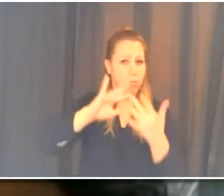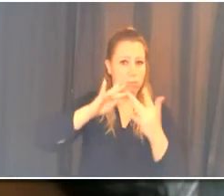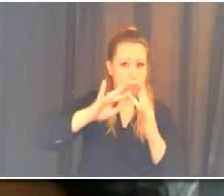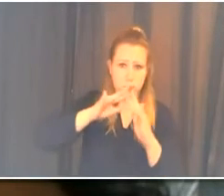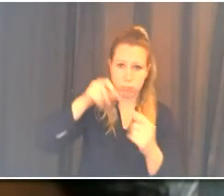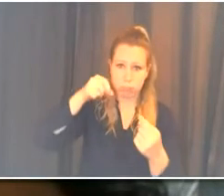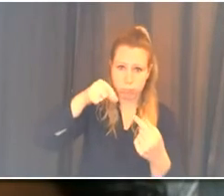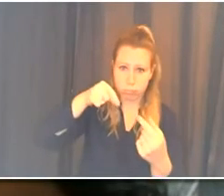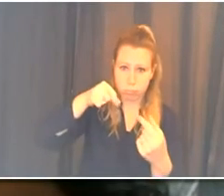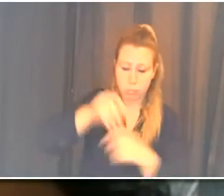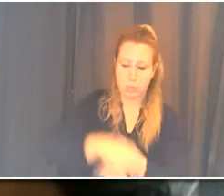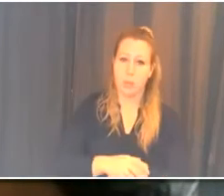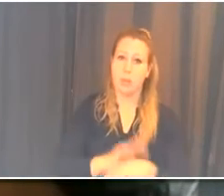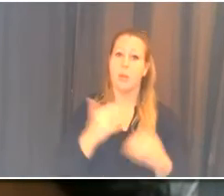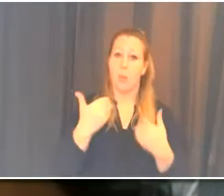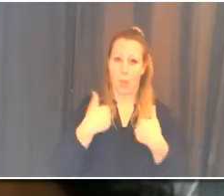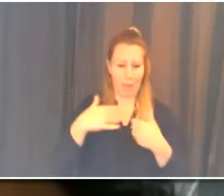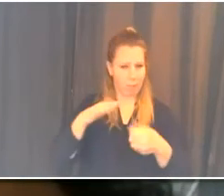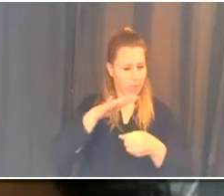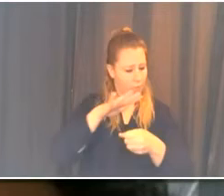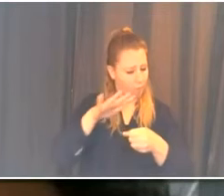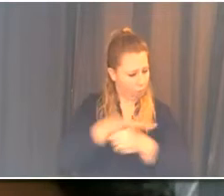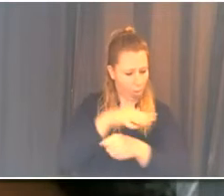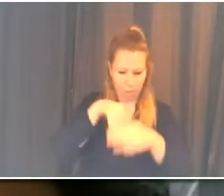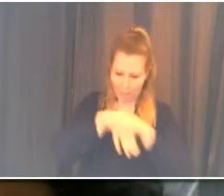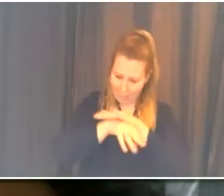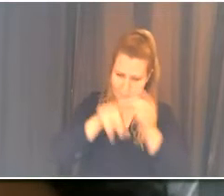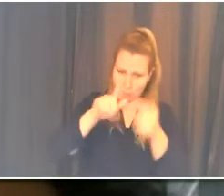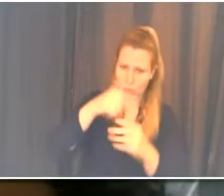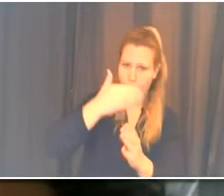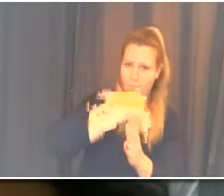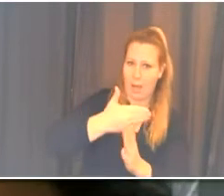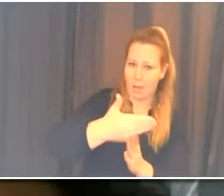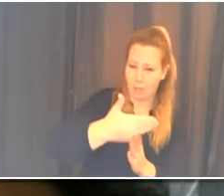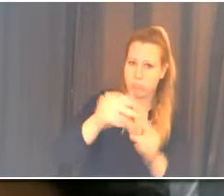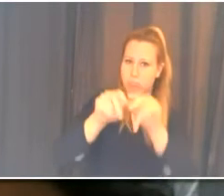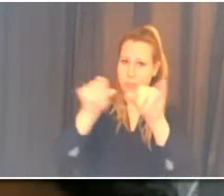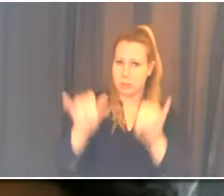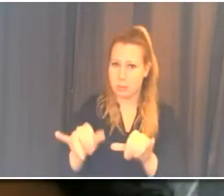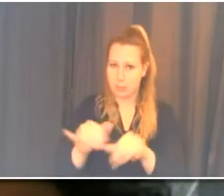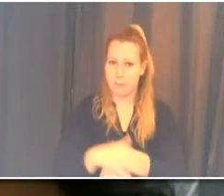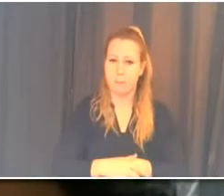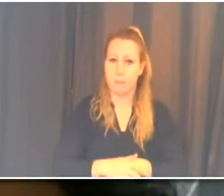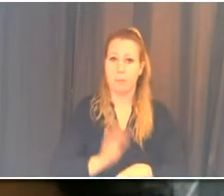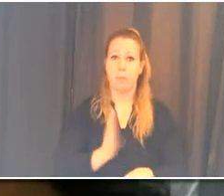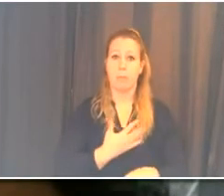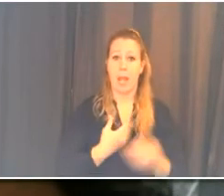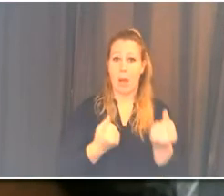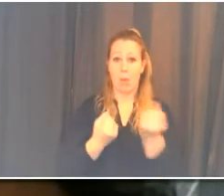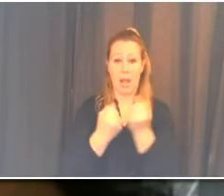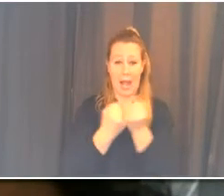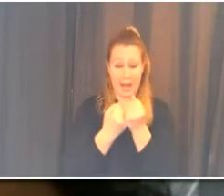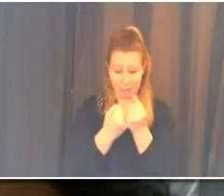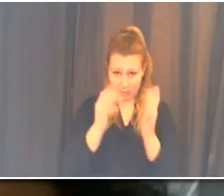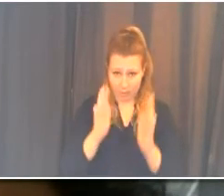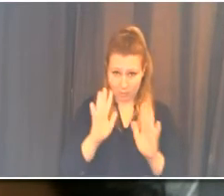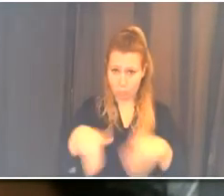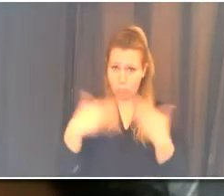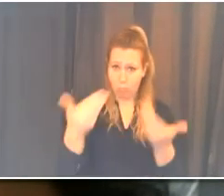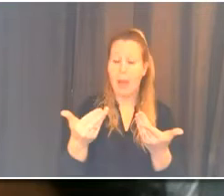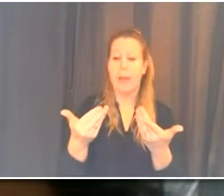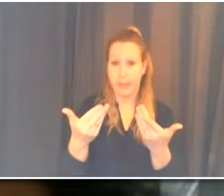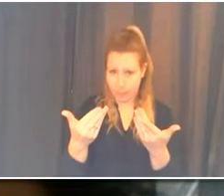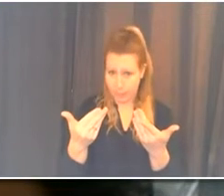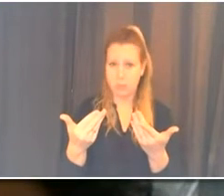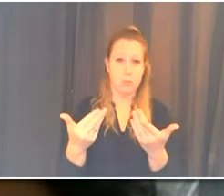emergency motions related to custody and visitation we continue to provide advice to clients concerning custody and parenting issues that have